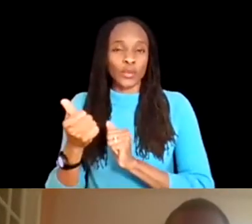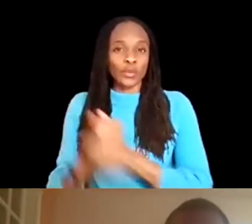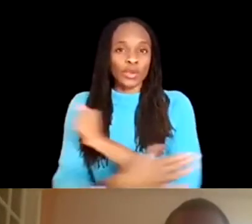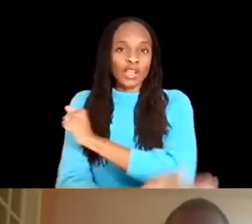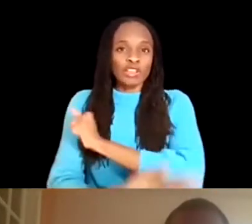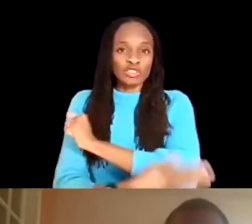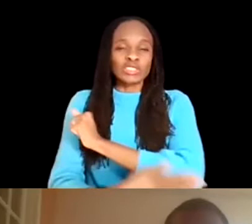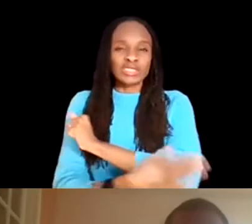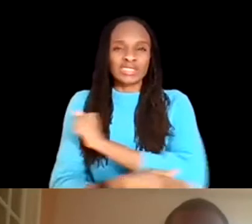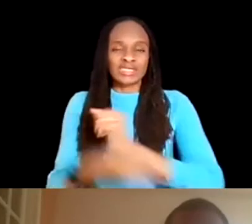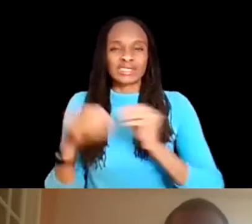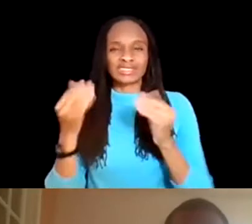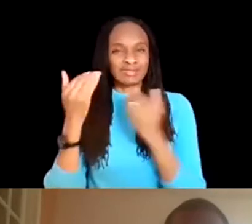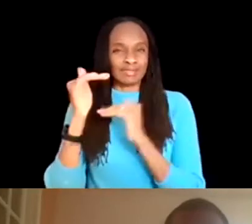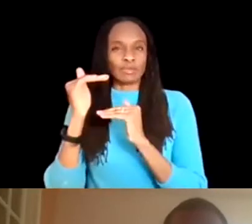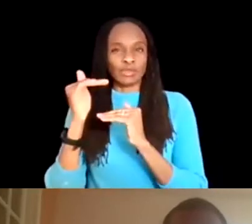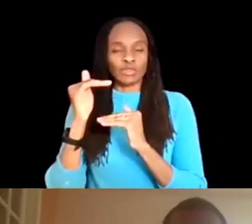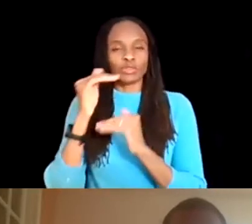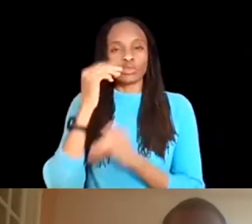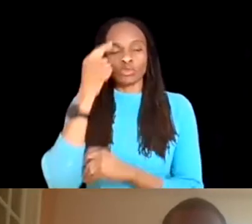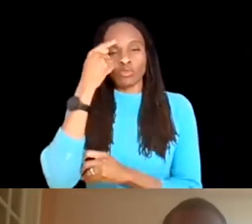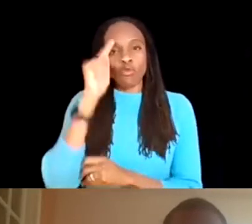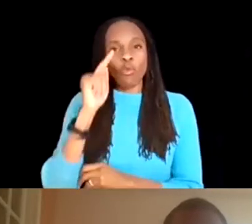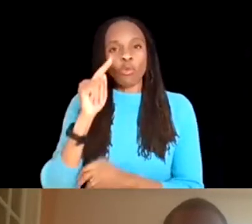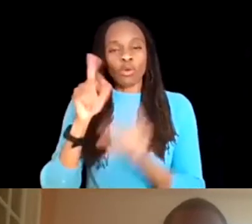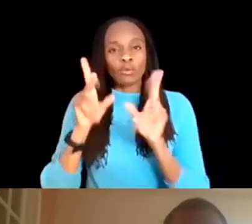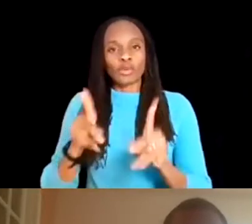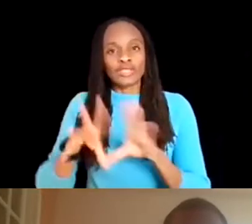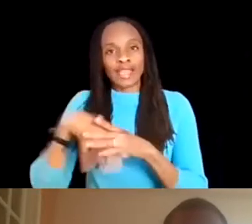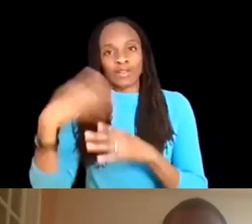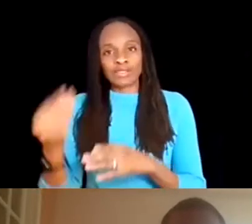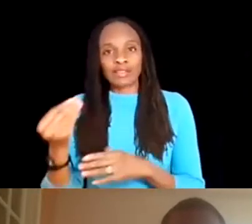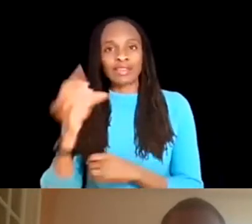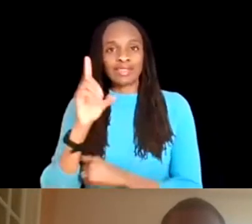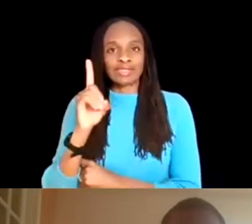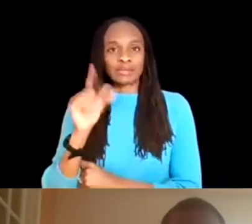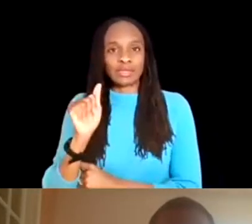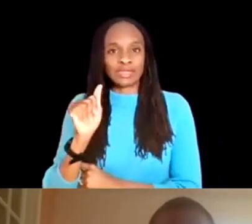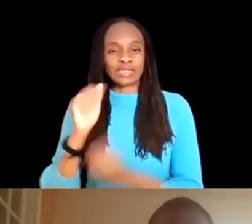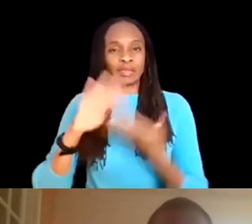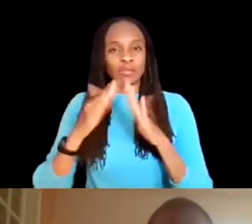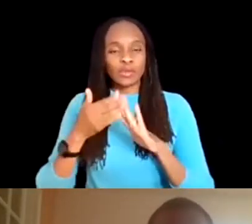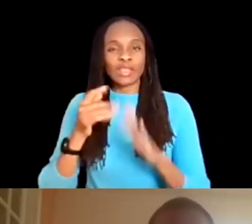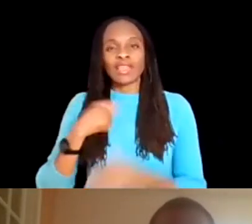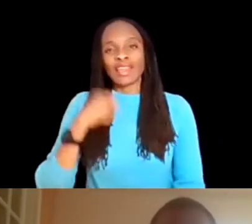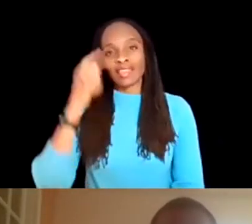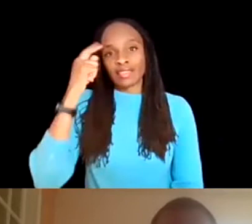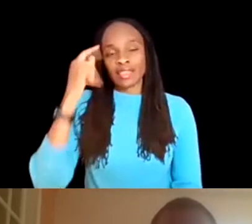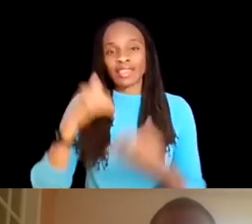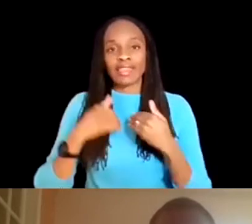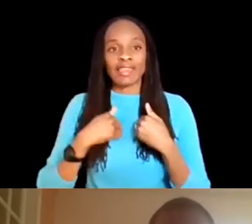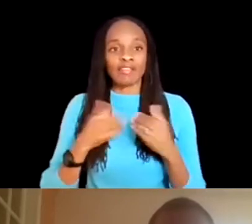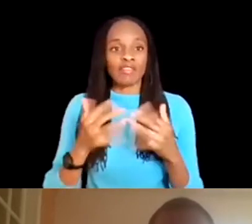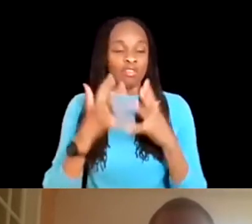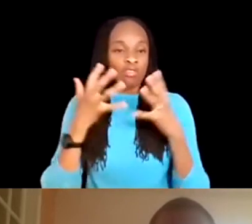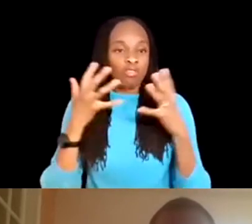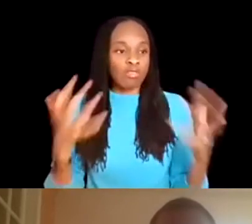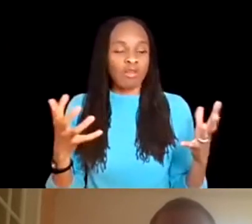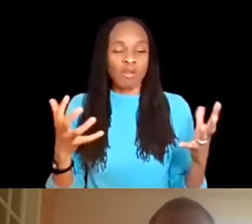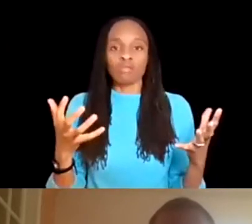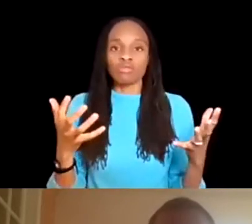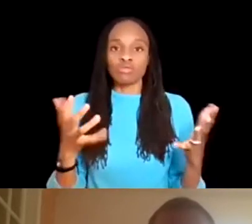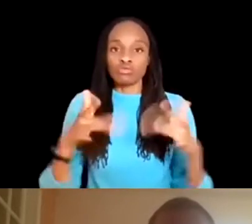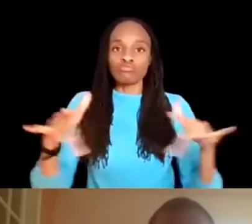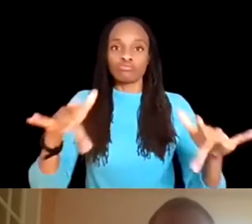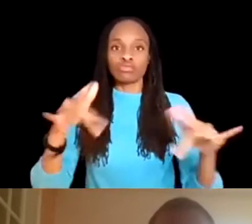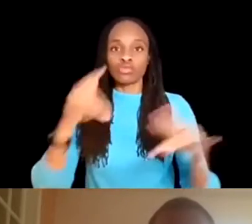you know, for persons outside the disability community. And I think there's a lot of room for expansion and